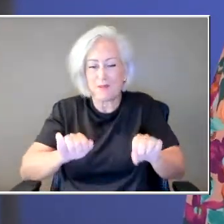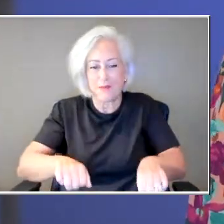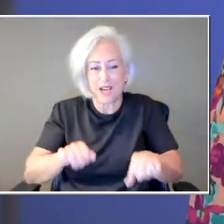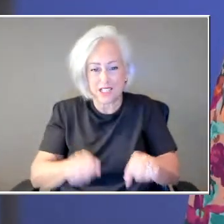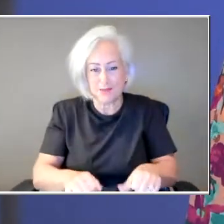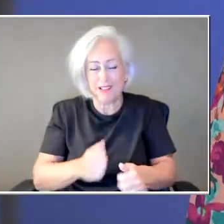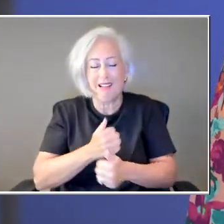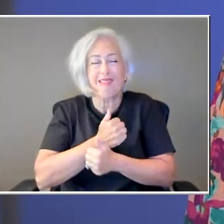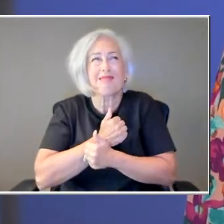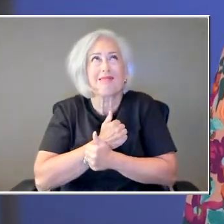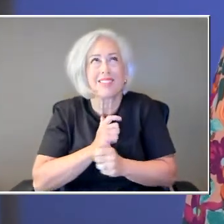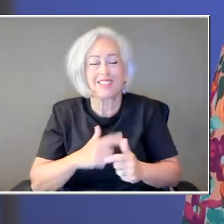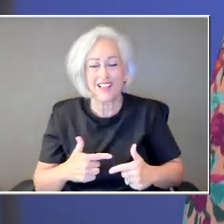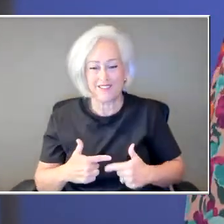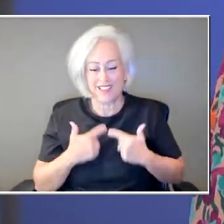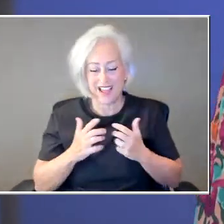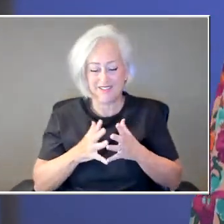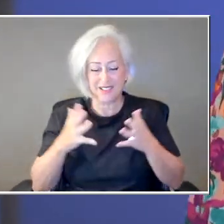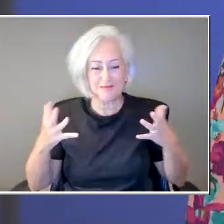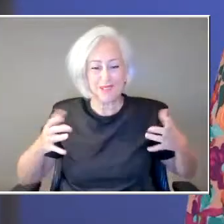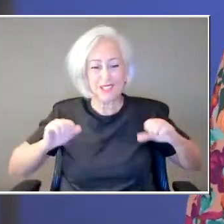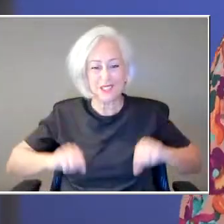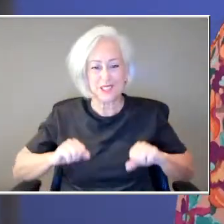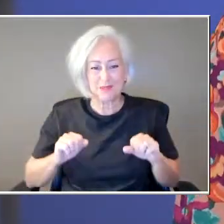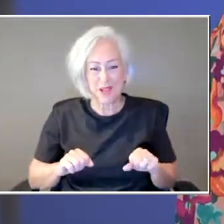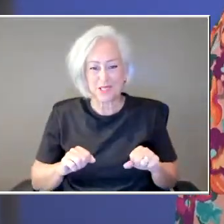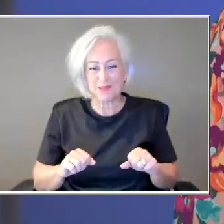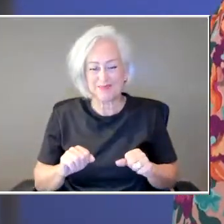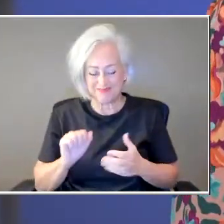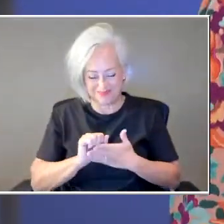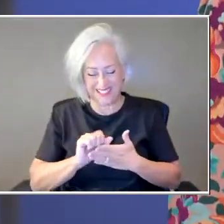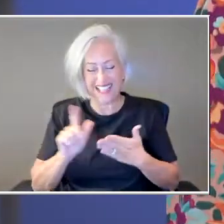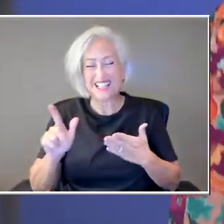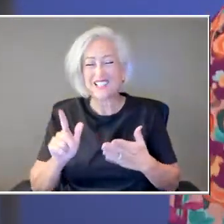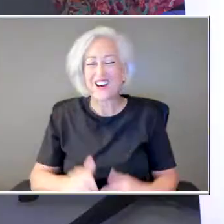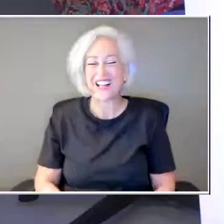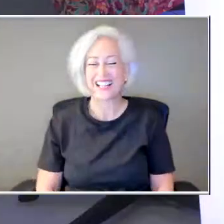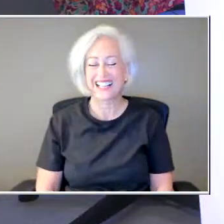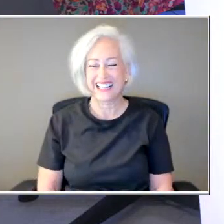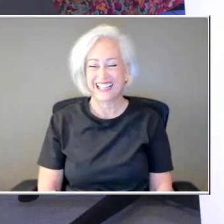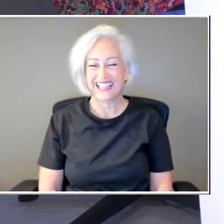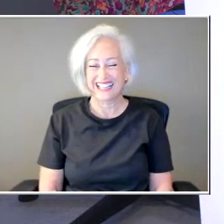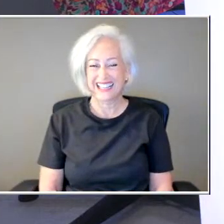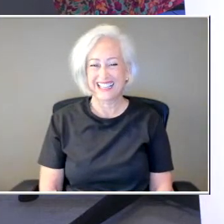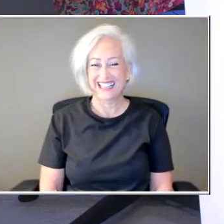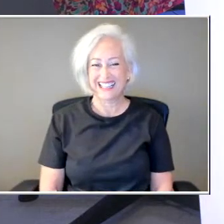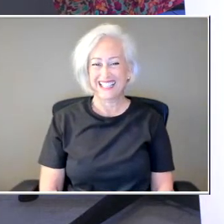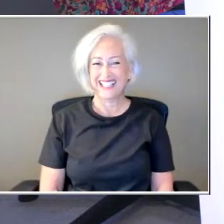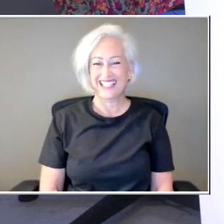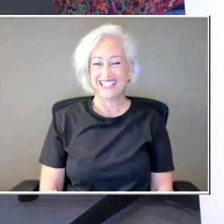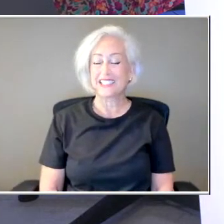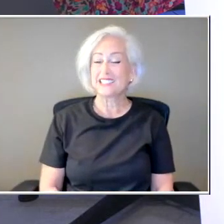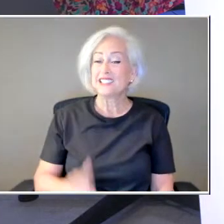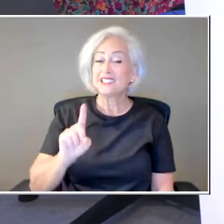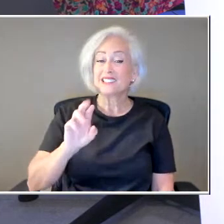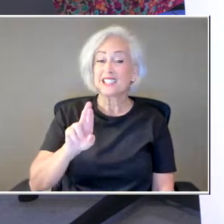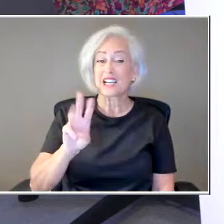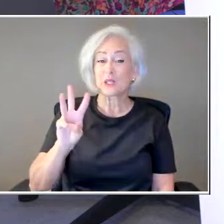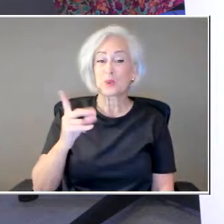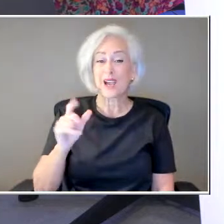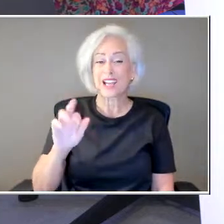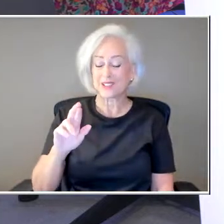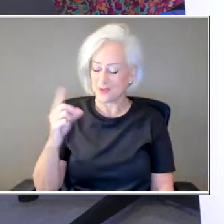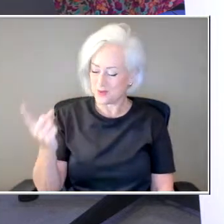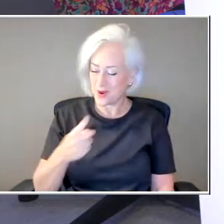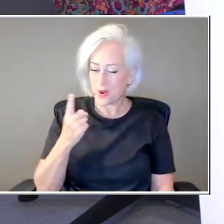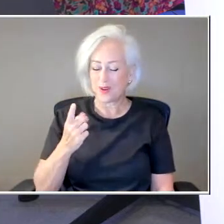as you can, and I guess that's really all I have. Dr. Wagner, always great to have you with us. Thank you. What do